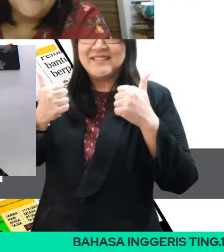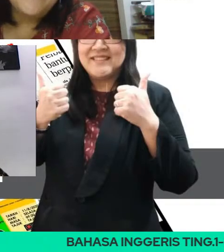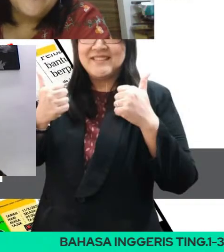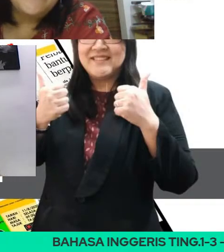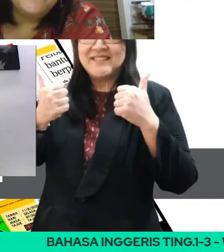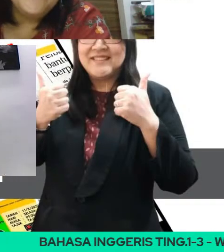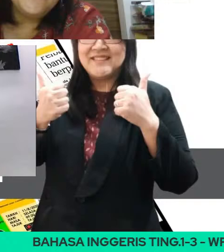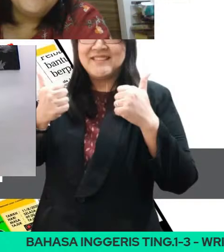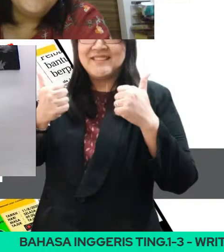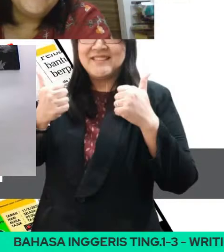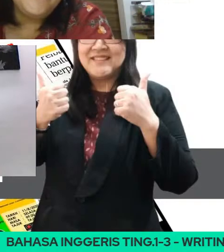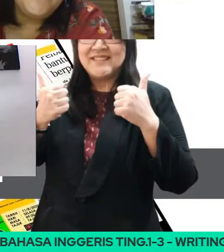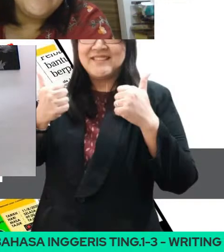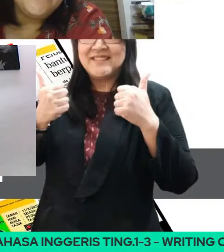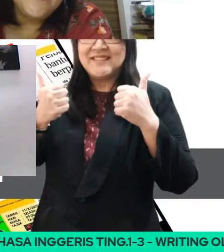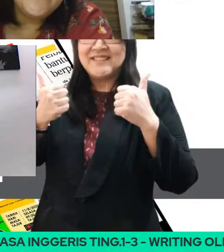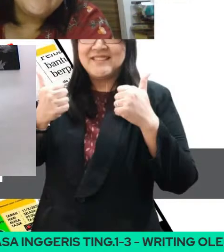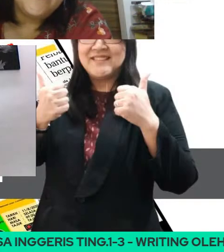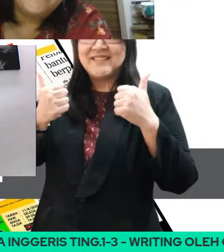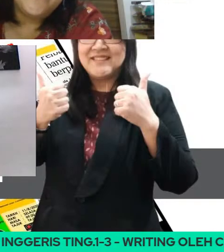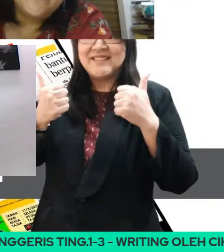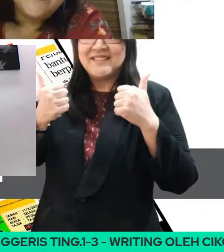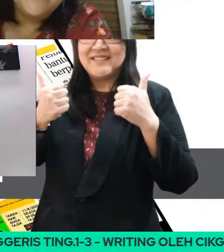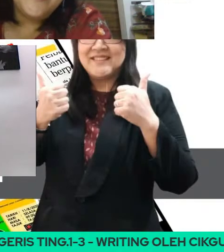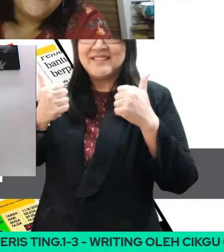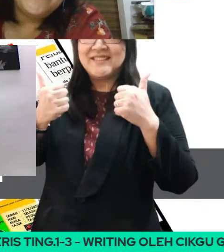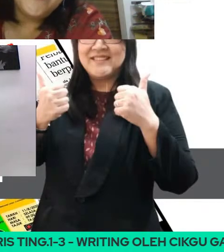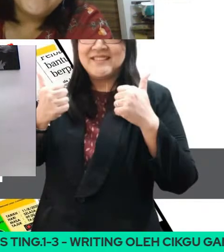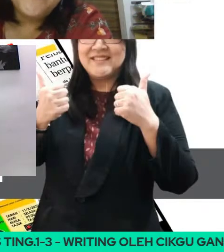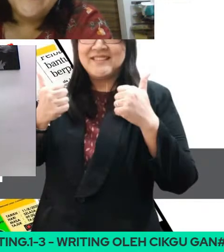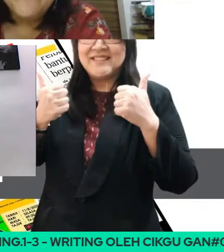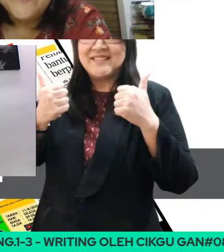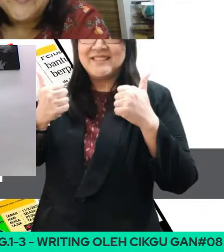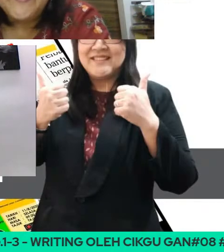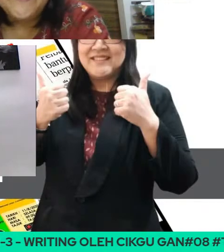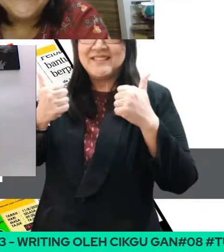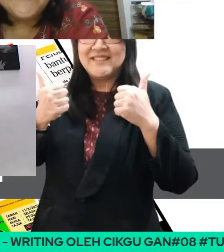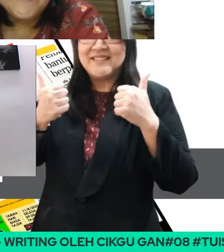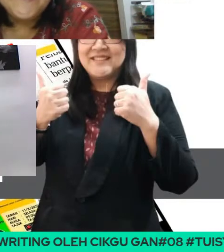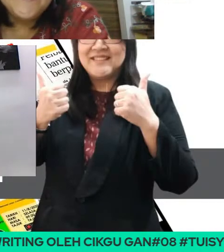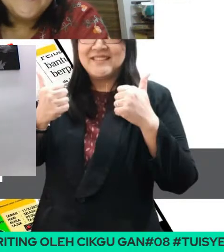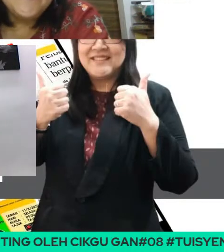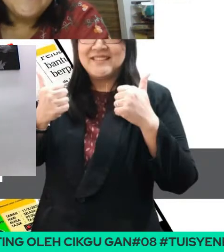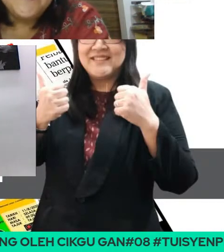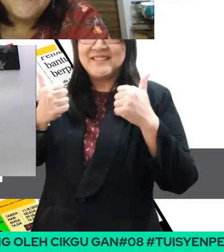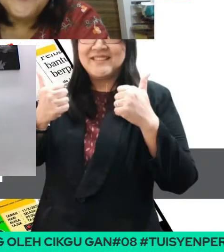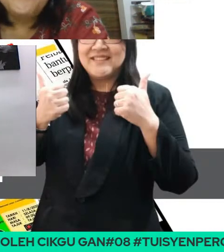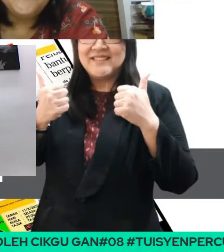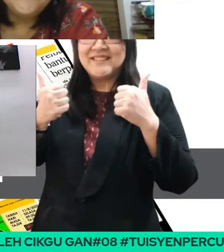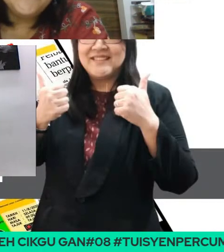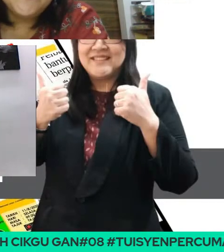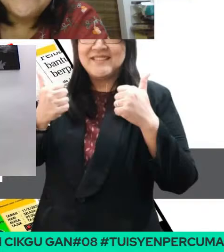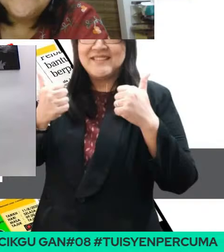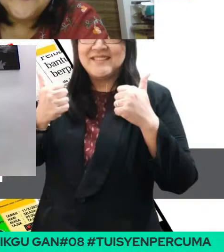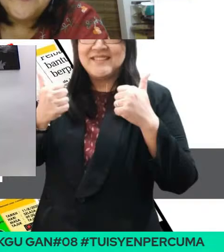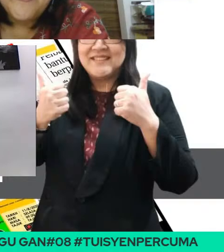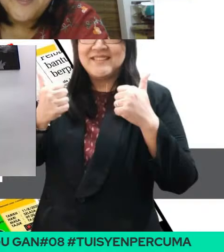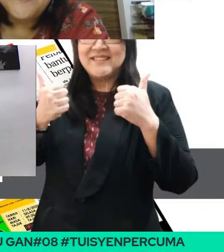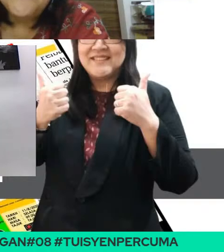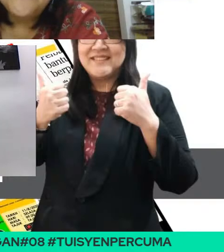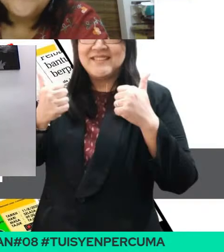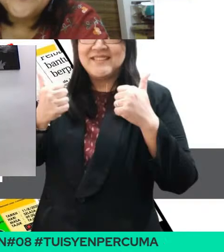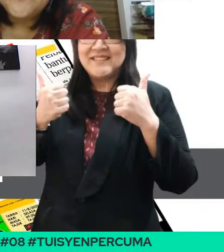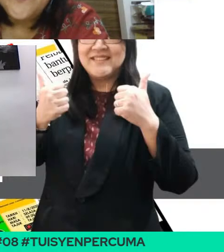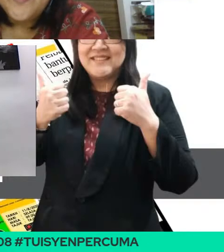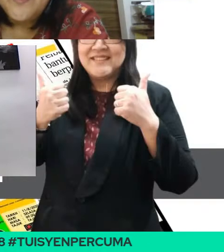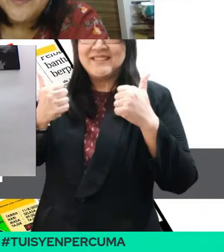Okay. I don't think they will delay until next year, right? Because it will clash with SPM and so on. Yeah, it should be this year. Yeah, she still